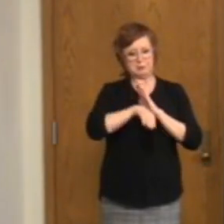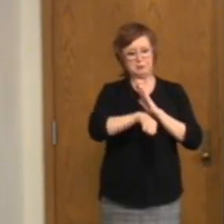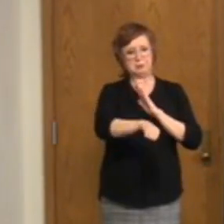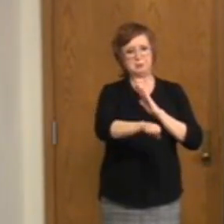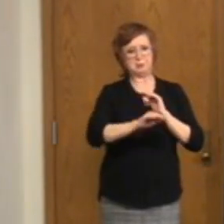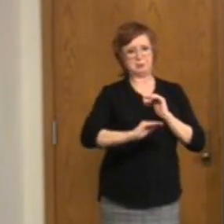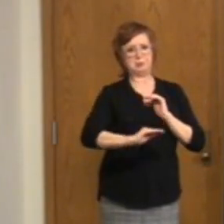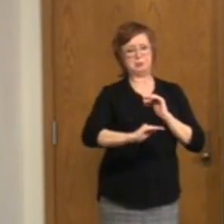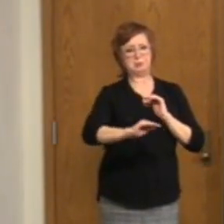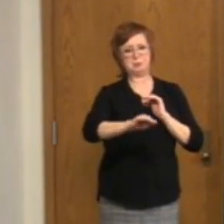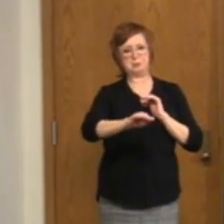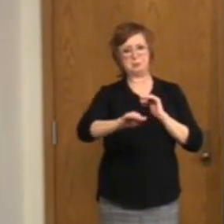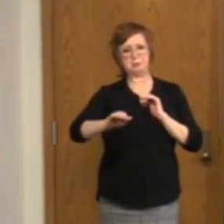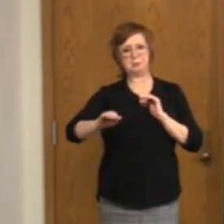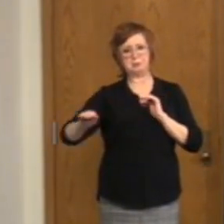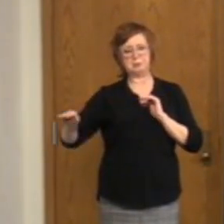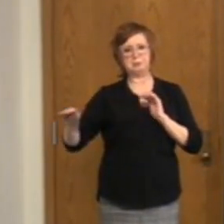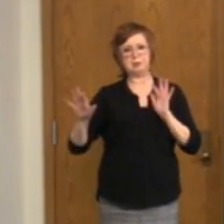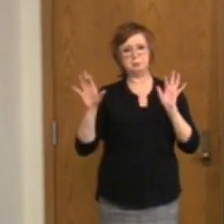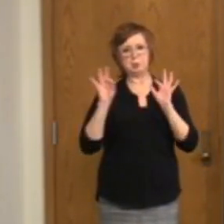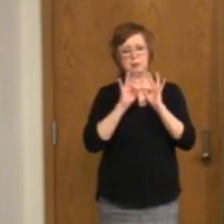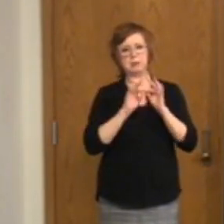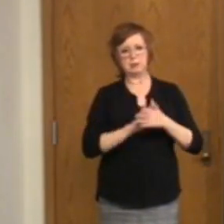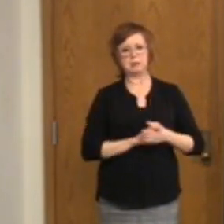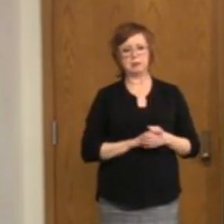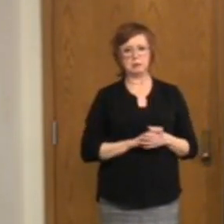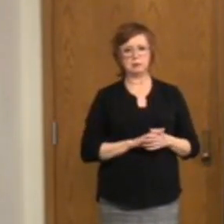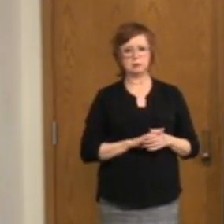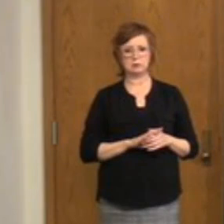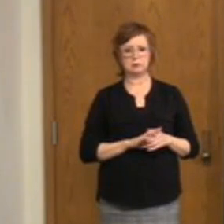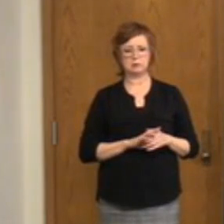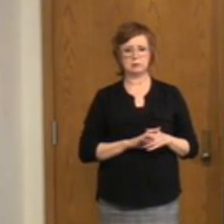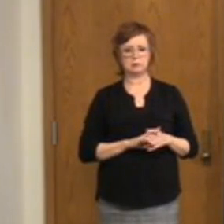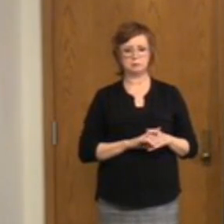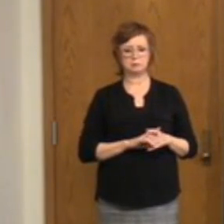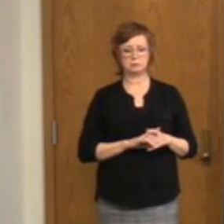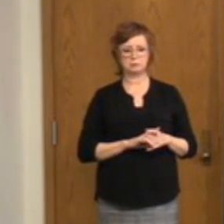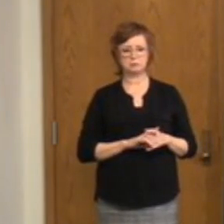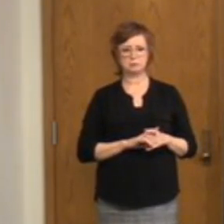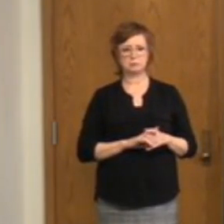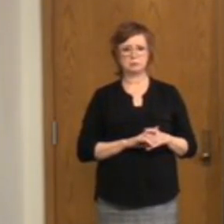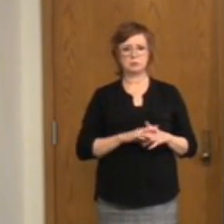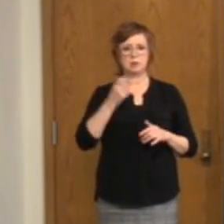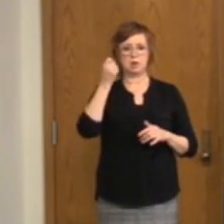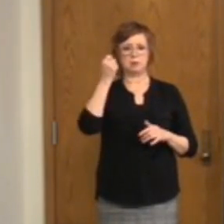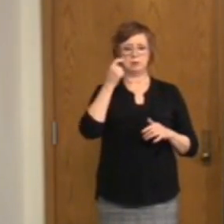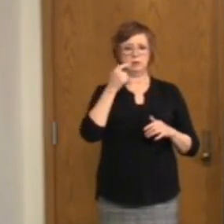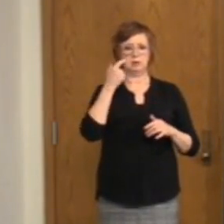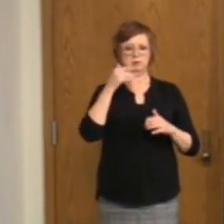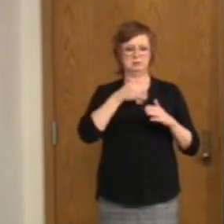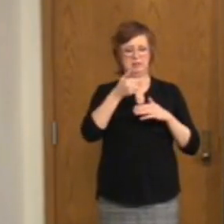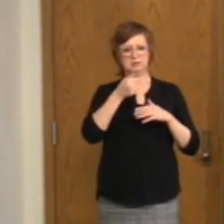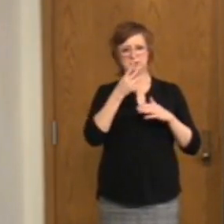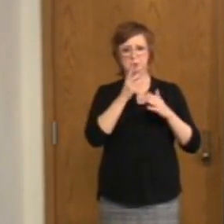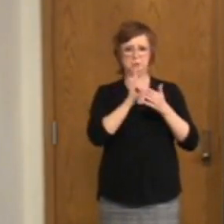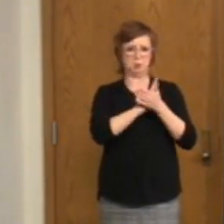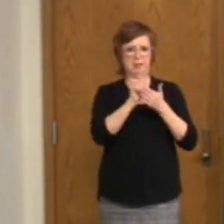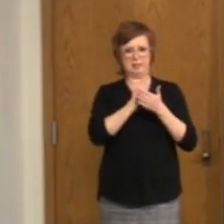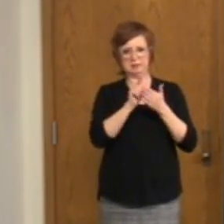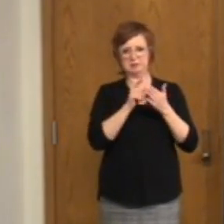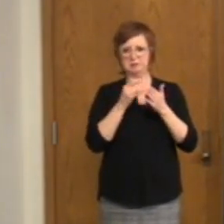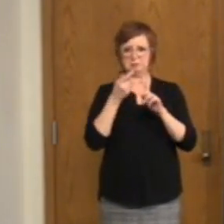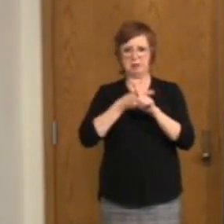vaccines. So as we move forward through the next number of weeks, it would be my hope and months that we will have